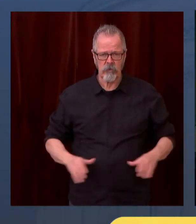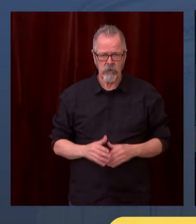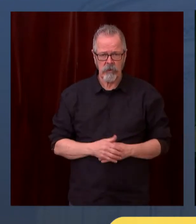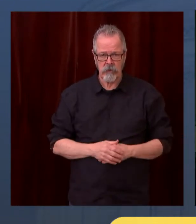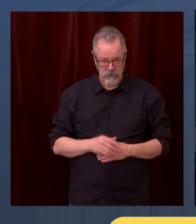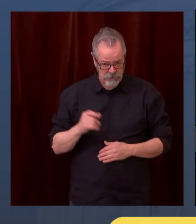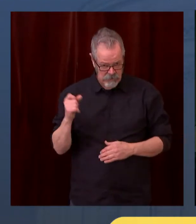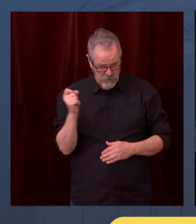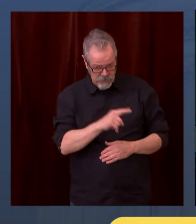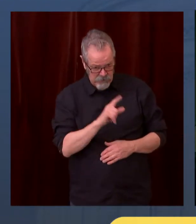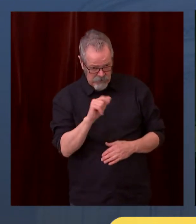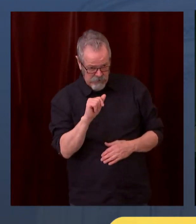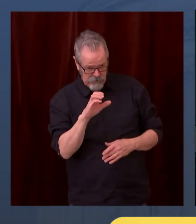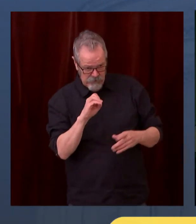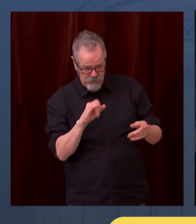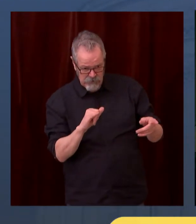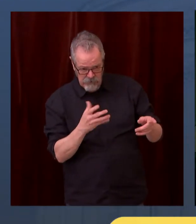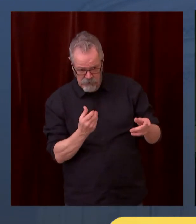add.